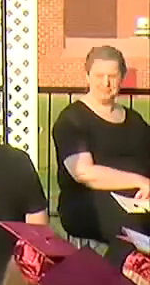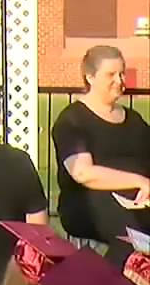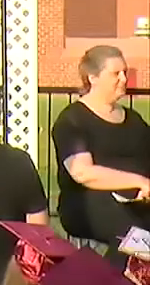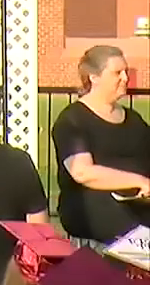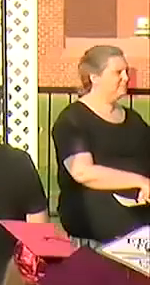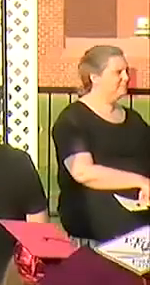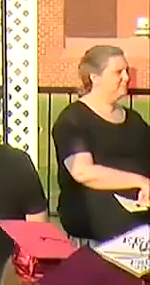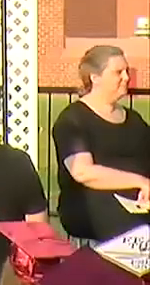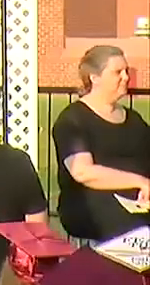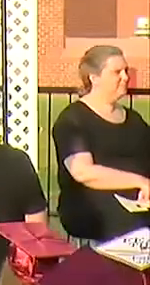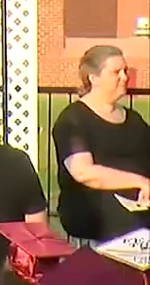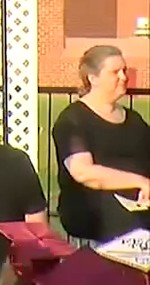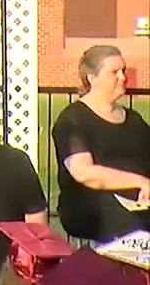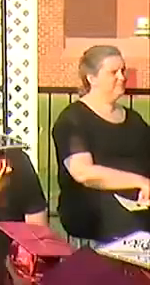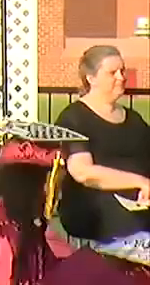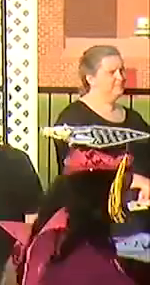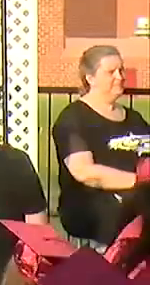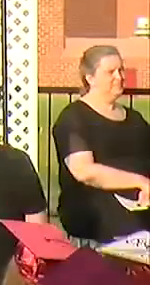Patrick A. Layden.